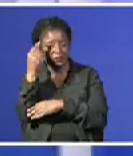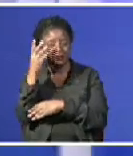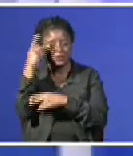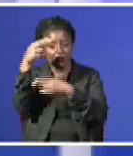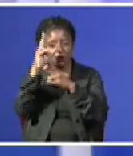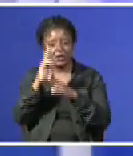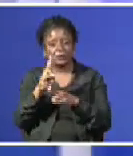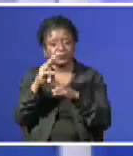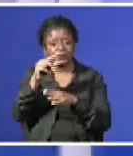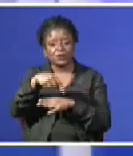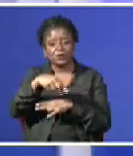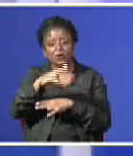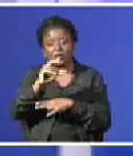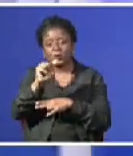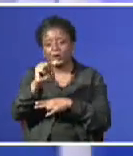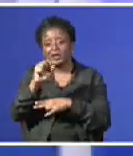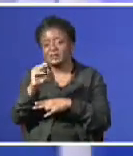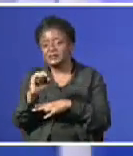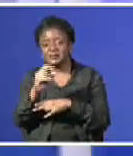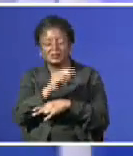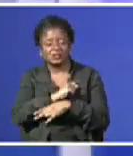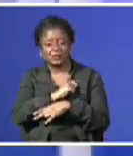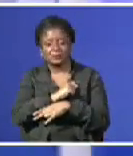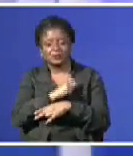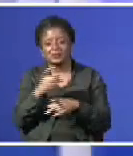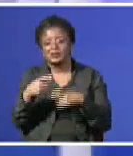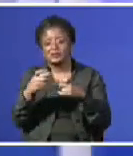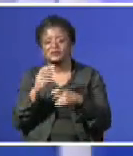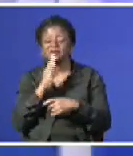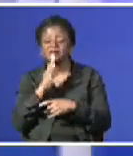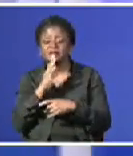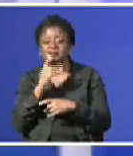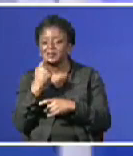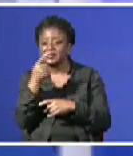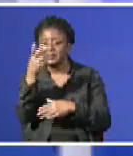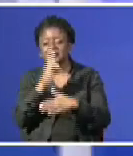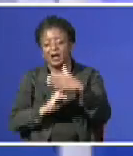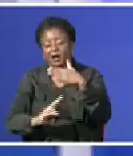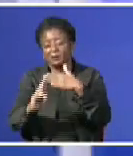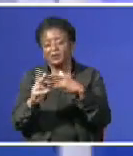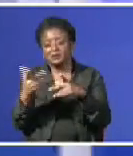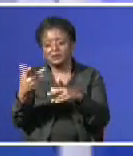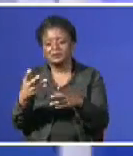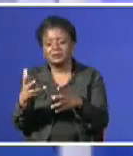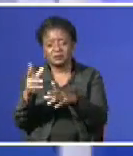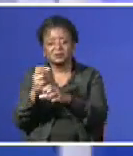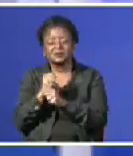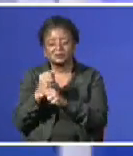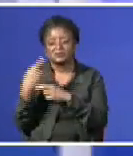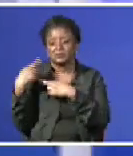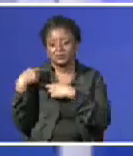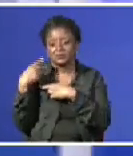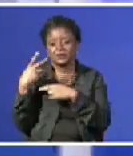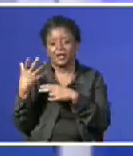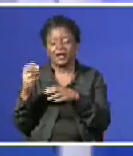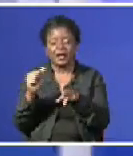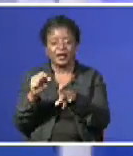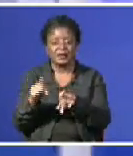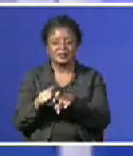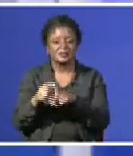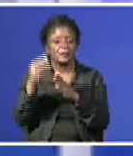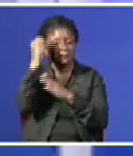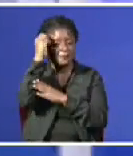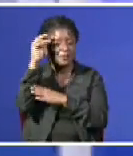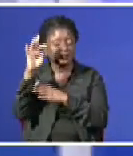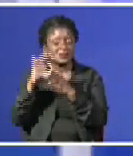Well, the Honorable Kwasi Thompson issuing a statement saying he's humbled to assume the role at the Ministry of Finance as the Minister of State. He says it comes